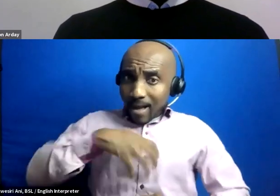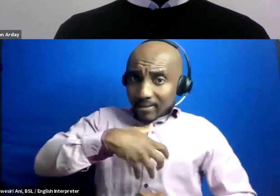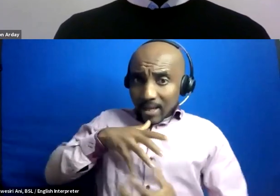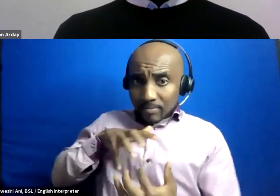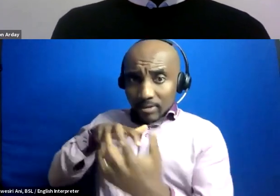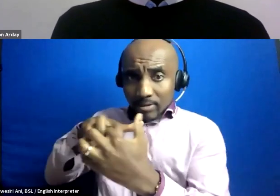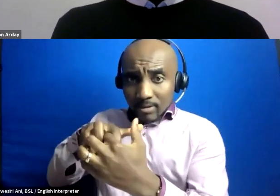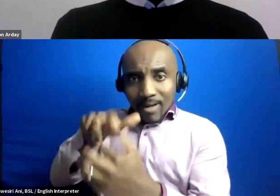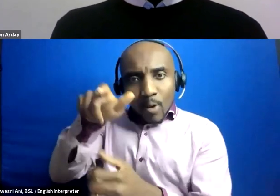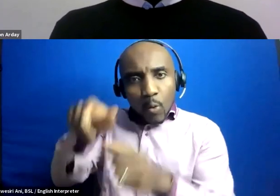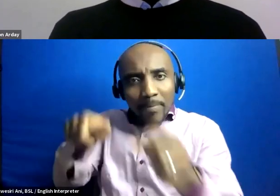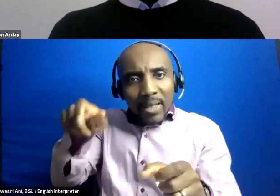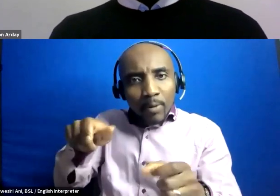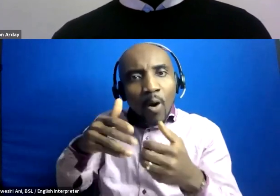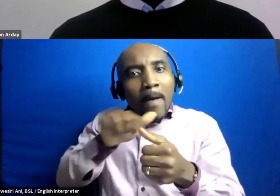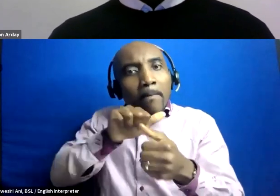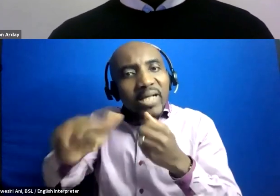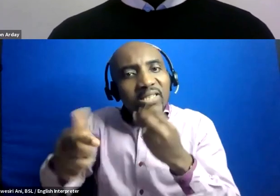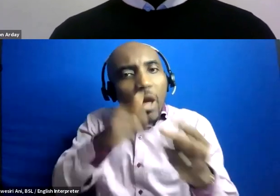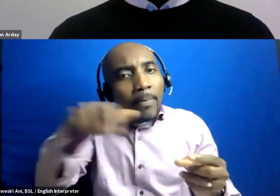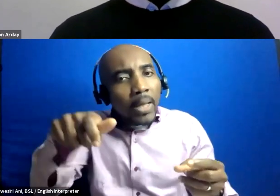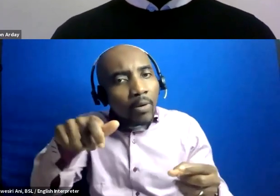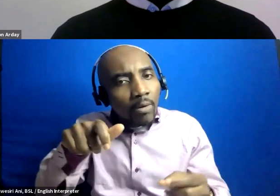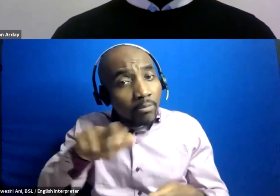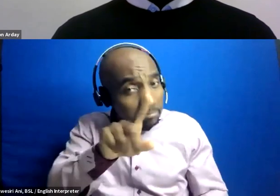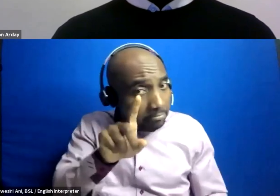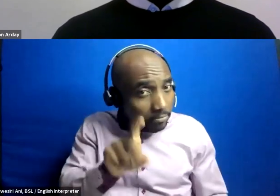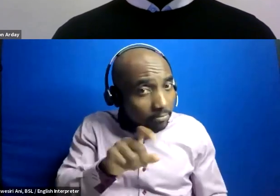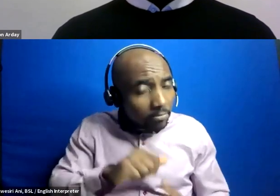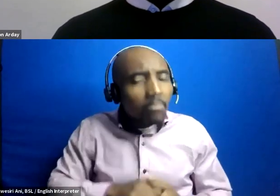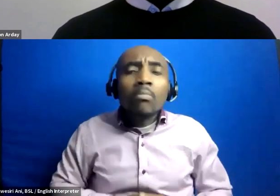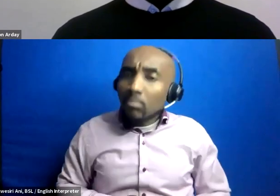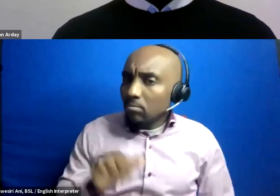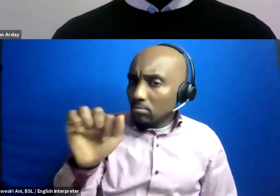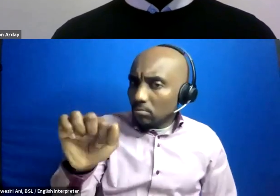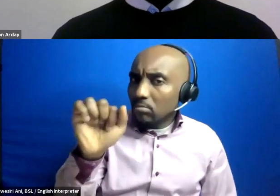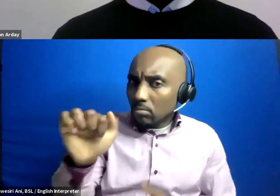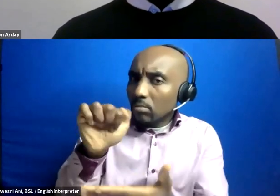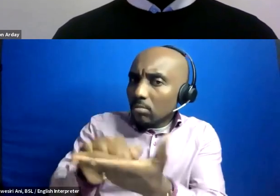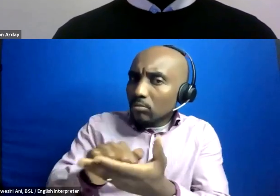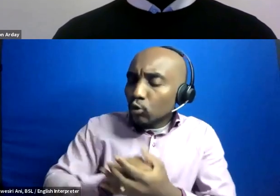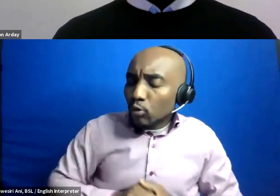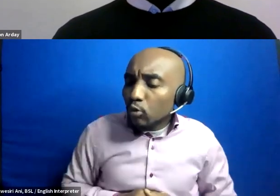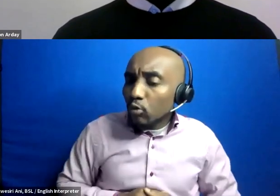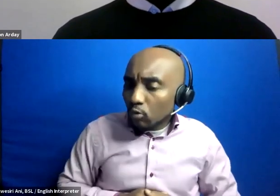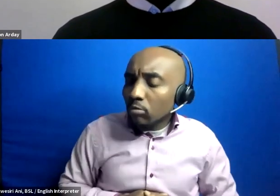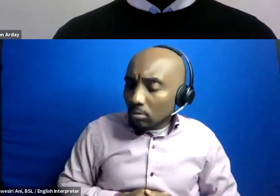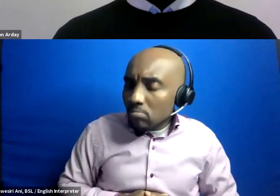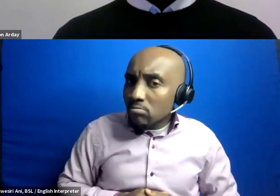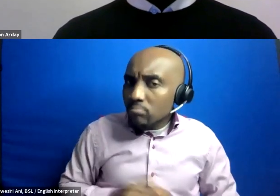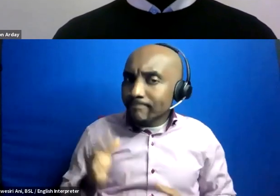that maybe no one else could have at the time. I think that's undoubtedly true. But again, I